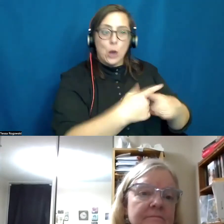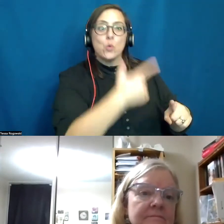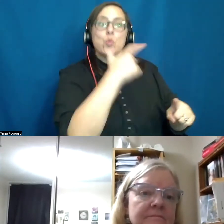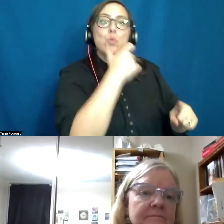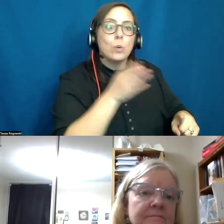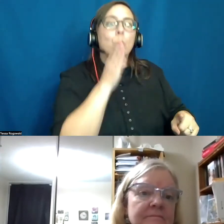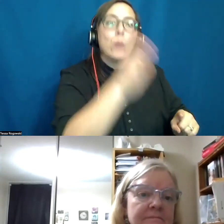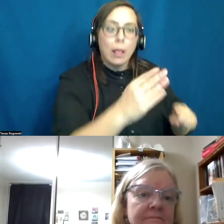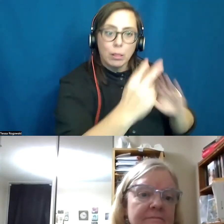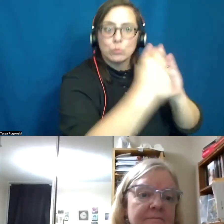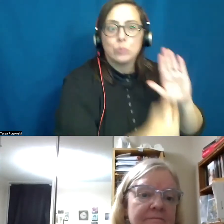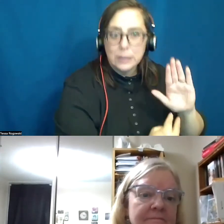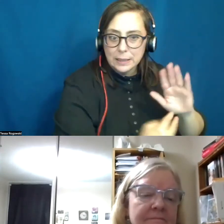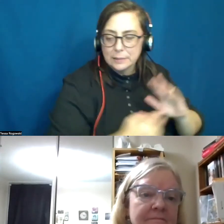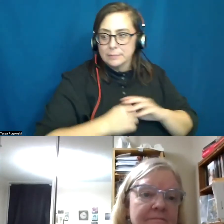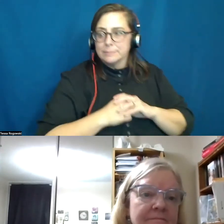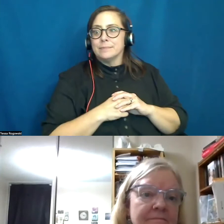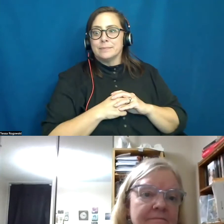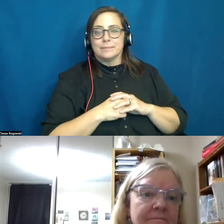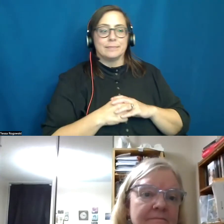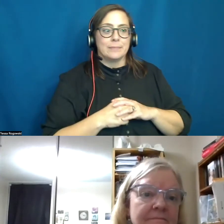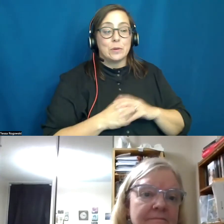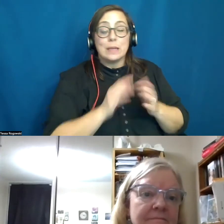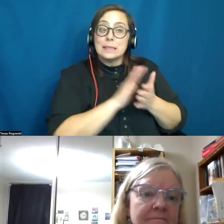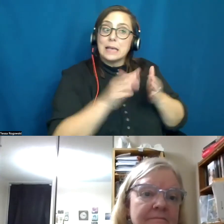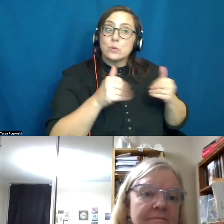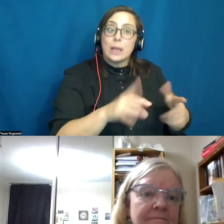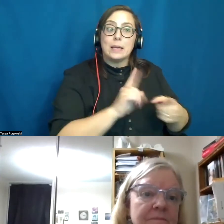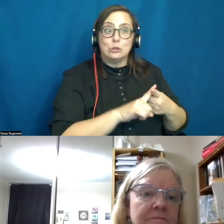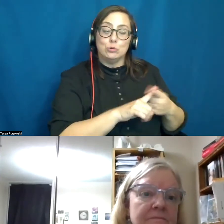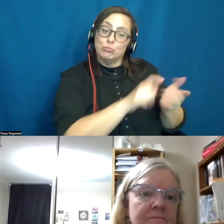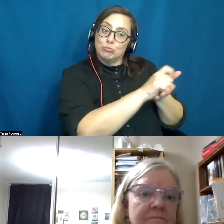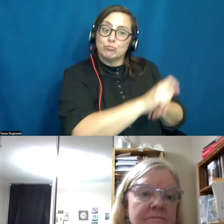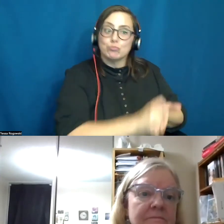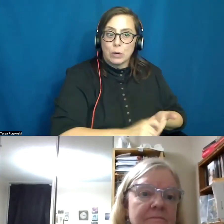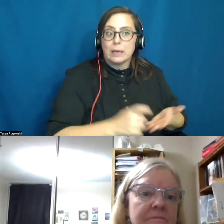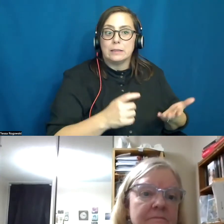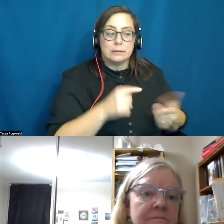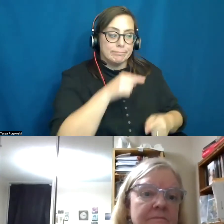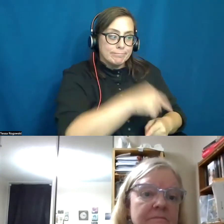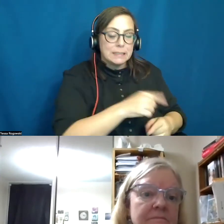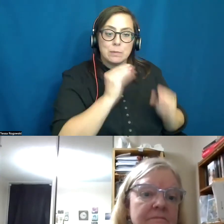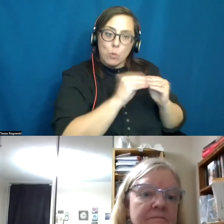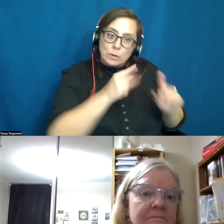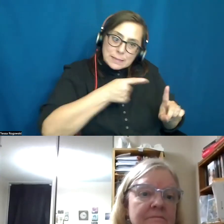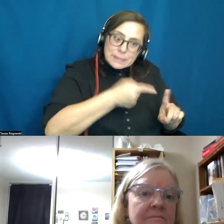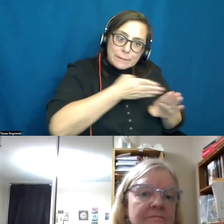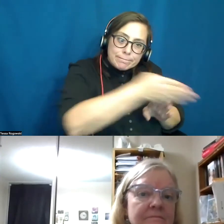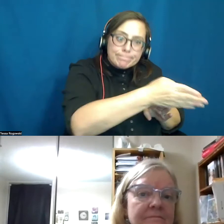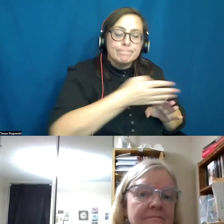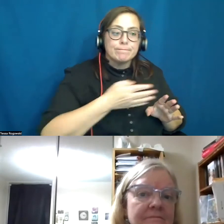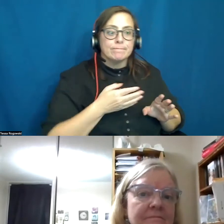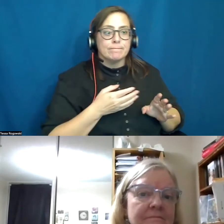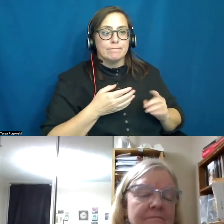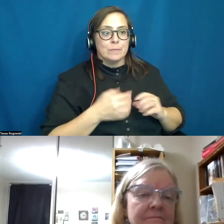audience, which is the nice luxury of writing in a genre that like very few people read, and it's never,